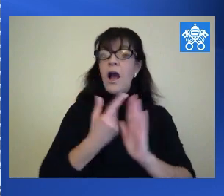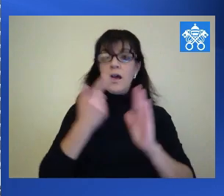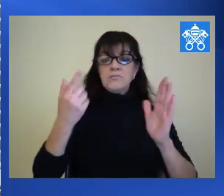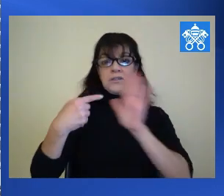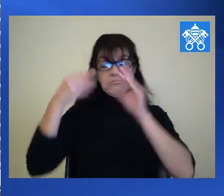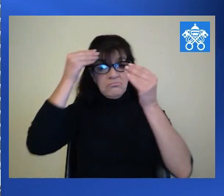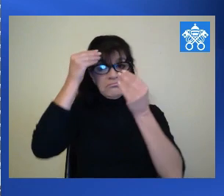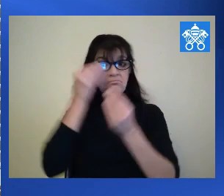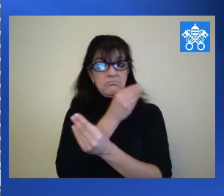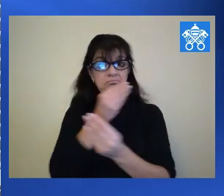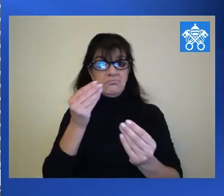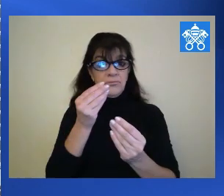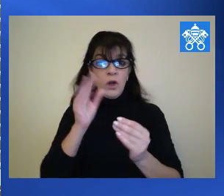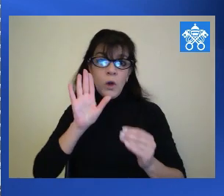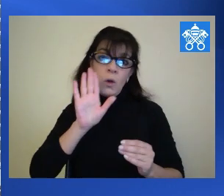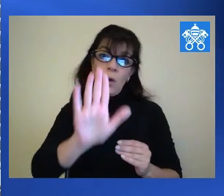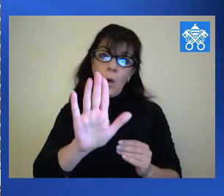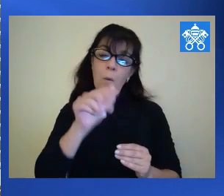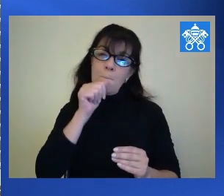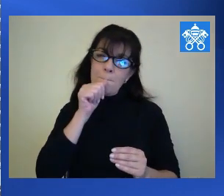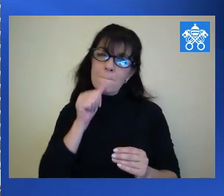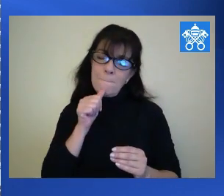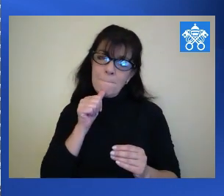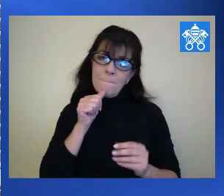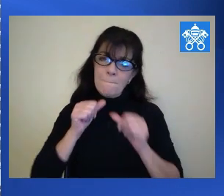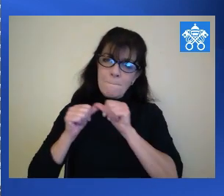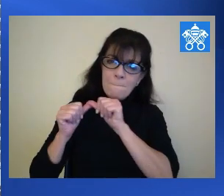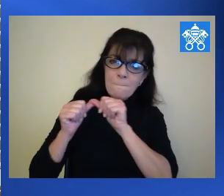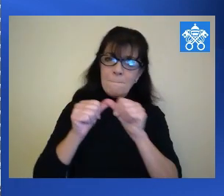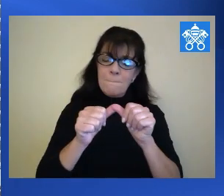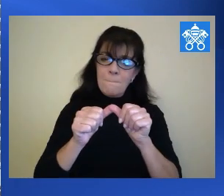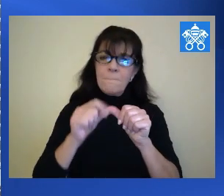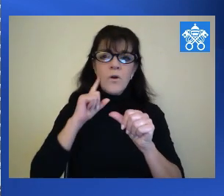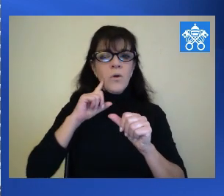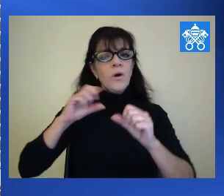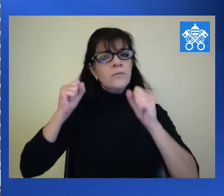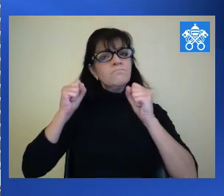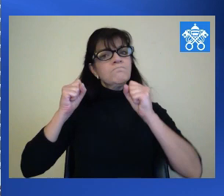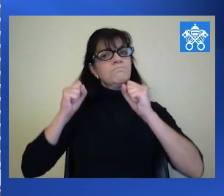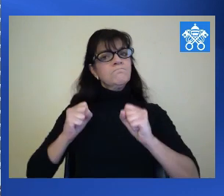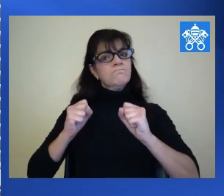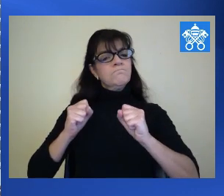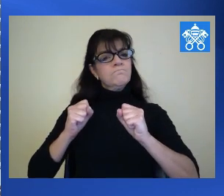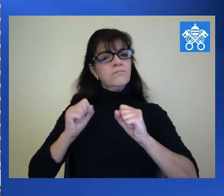gospel when he says, "By your perseverance, you will secure your lives."